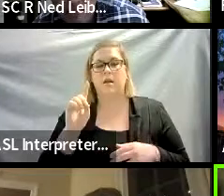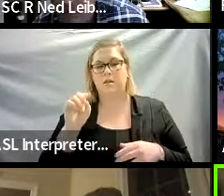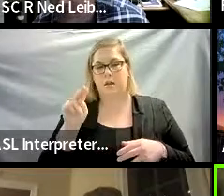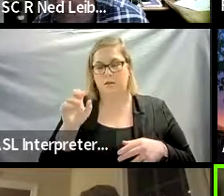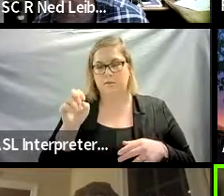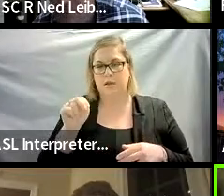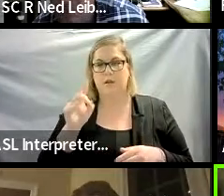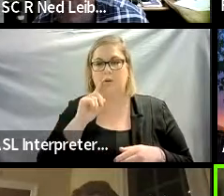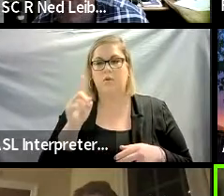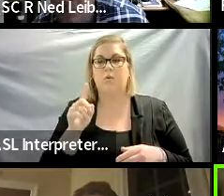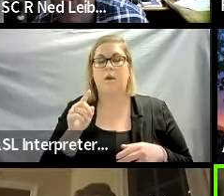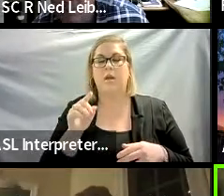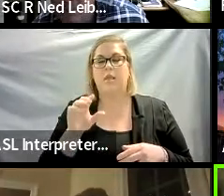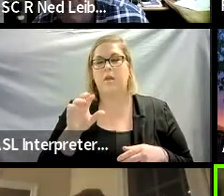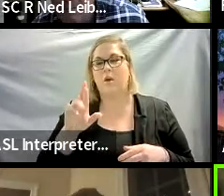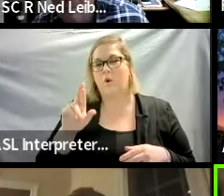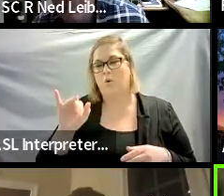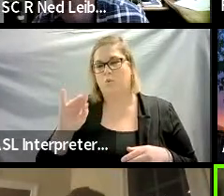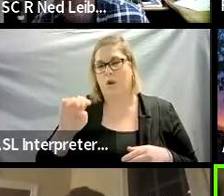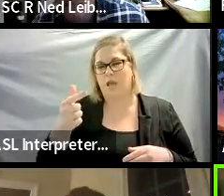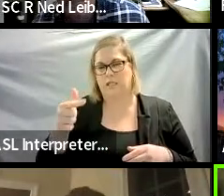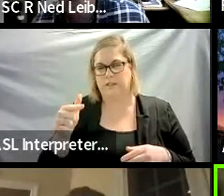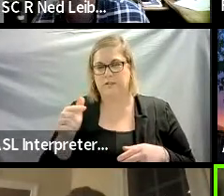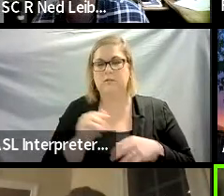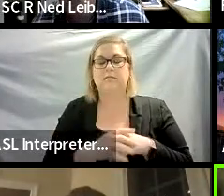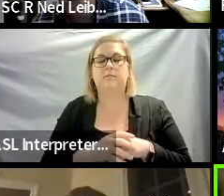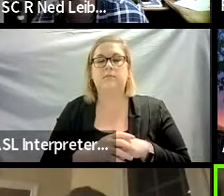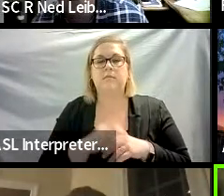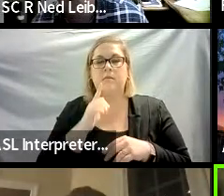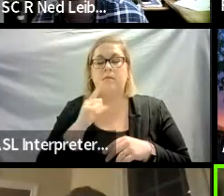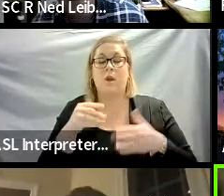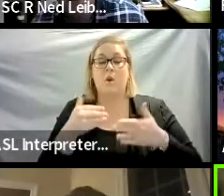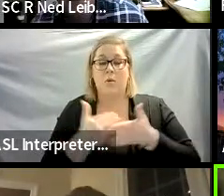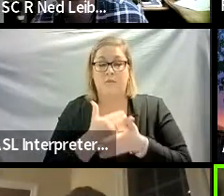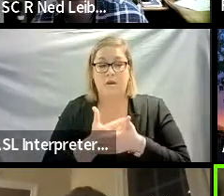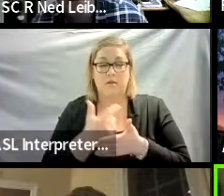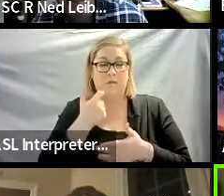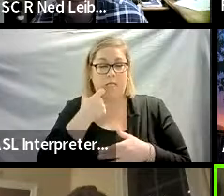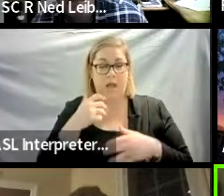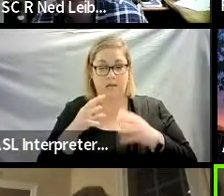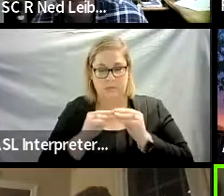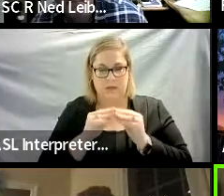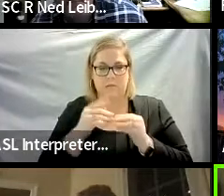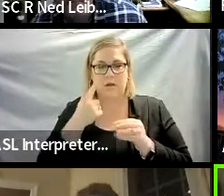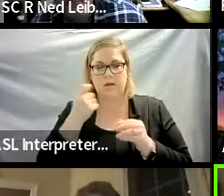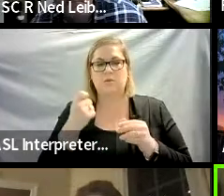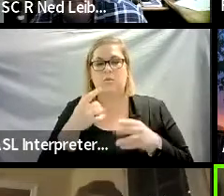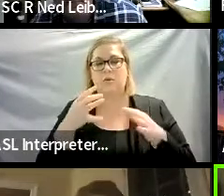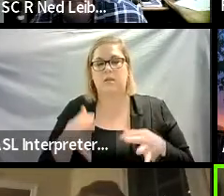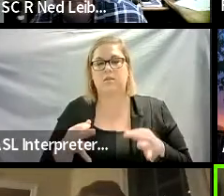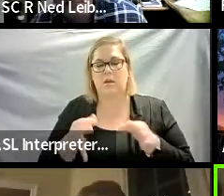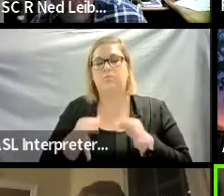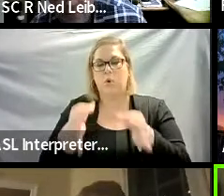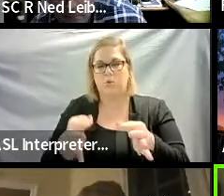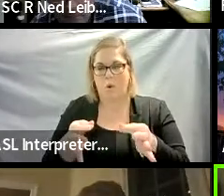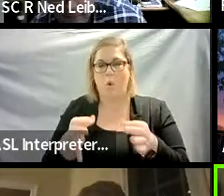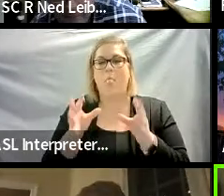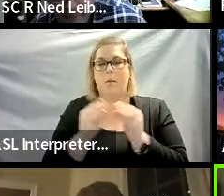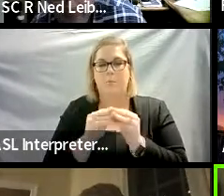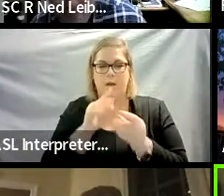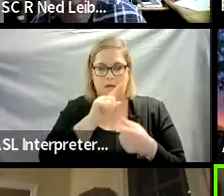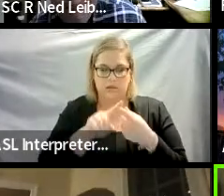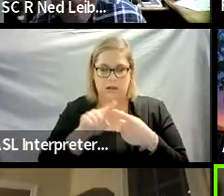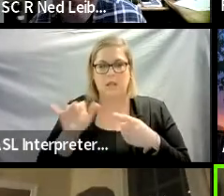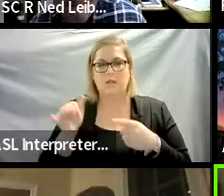Manila Rising. So just, it's a refresher of our last meeting because we decided to postpone the meeting up